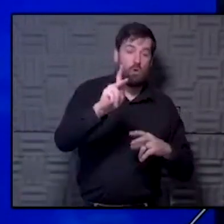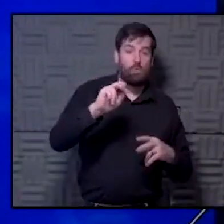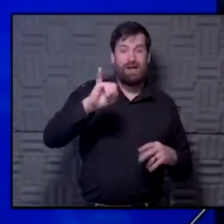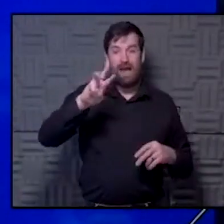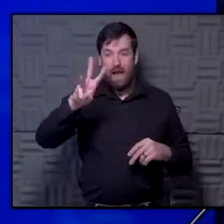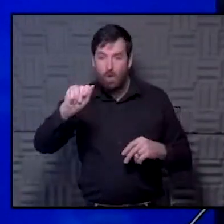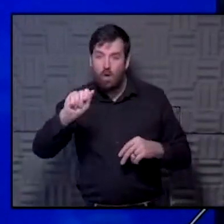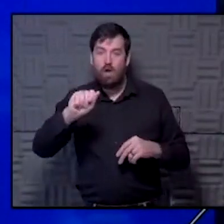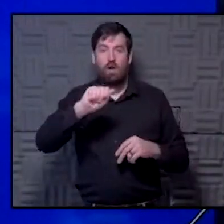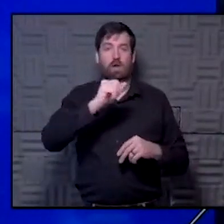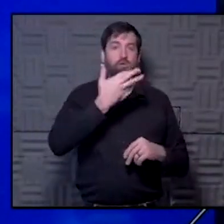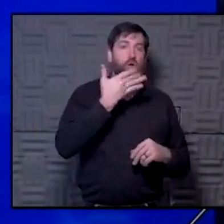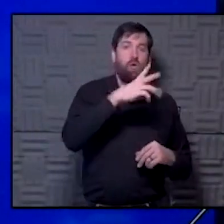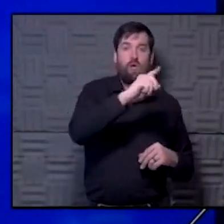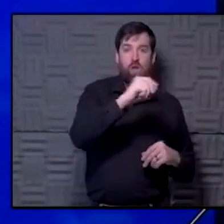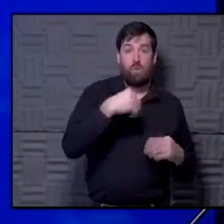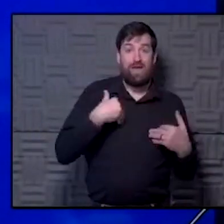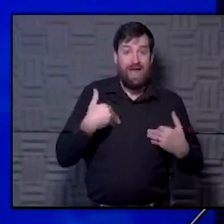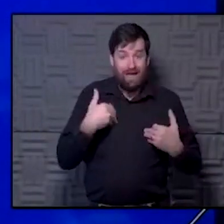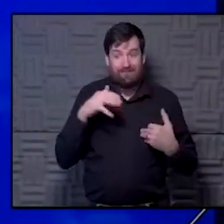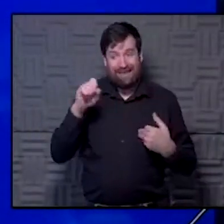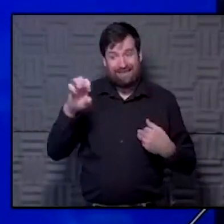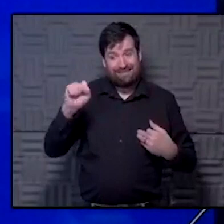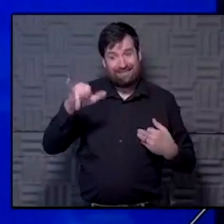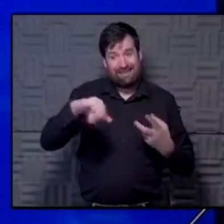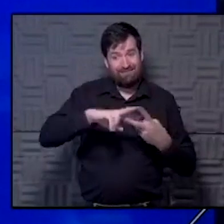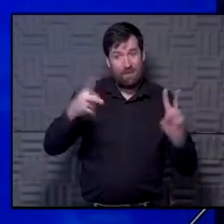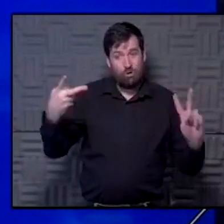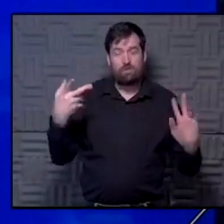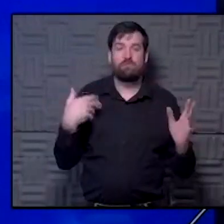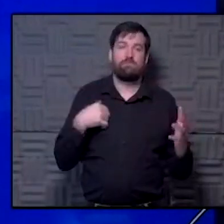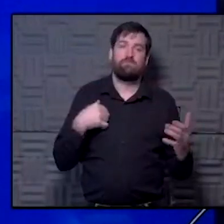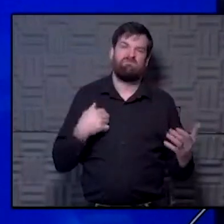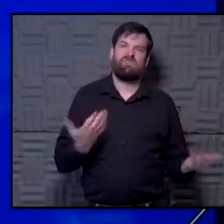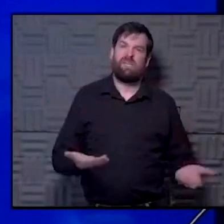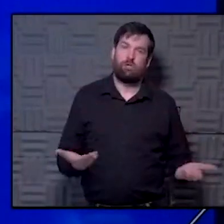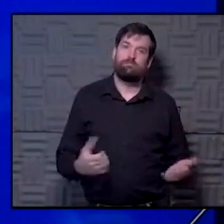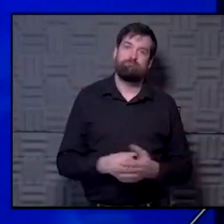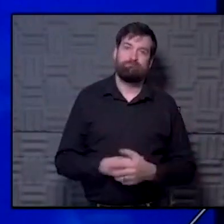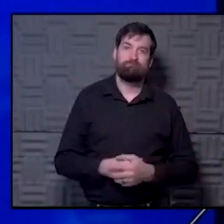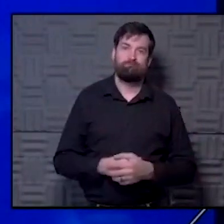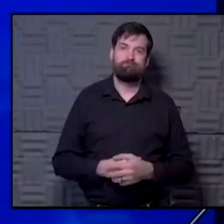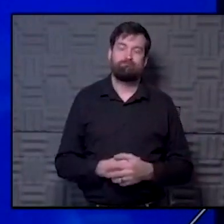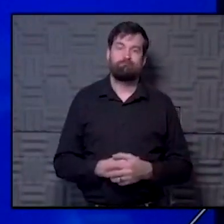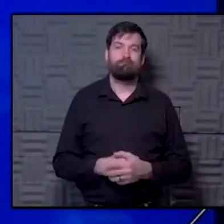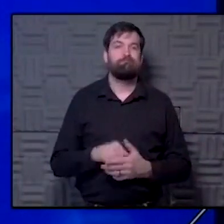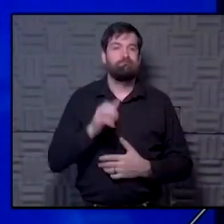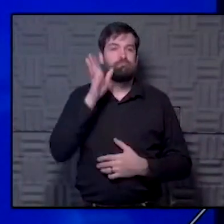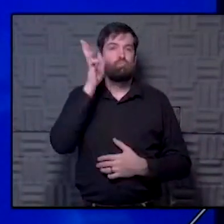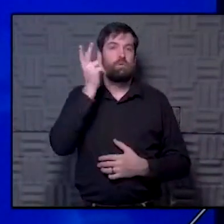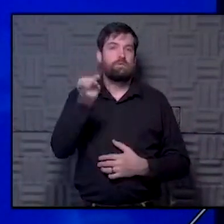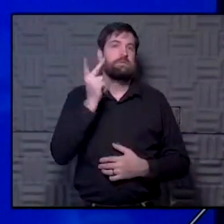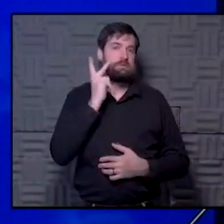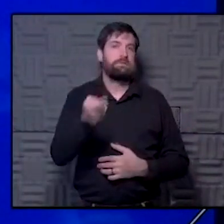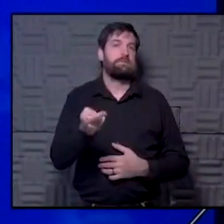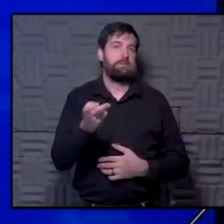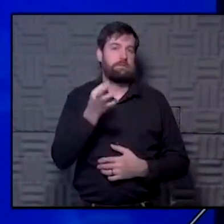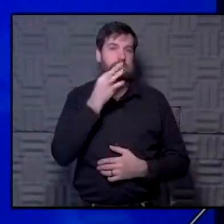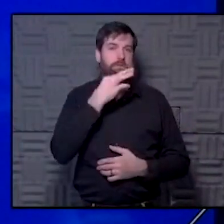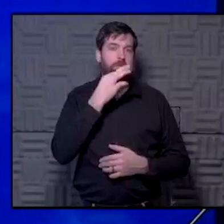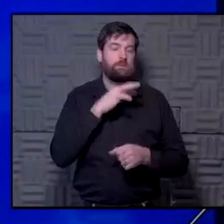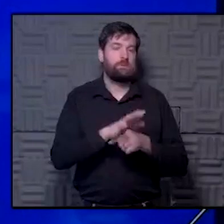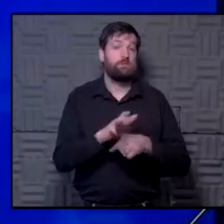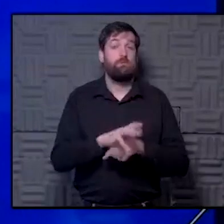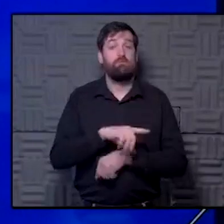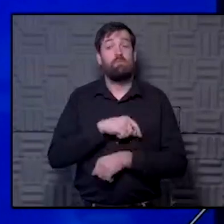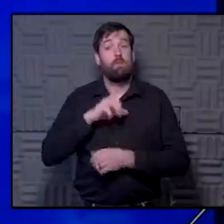Iowa, I think all having cases now, it's without a doubt here. We'll see those impacts soon enough. I think the recommendation,